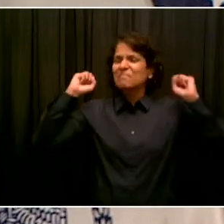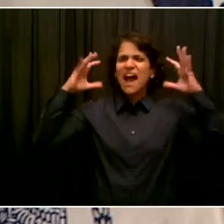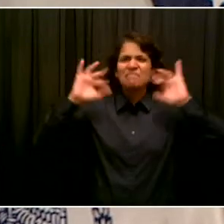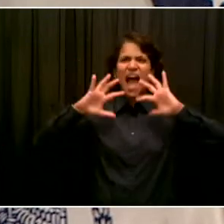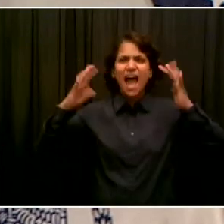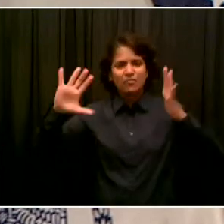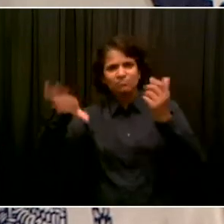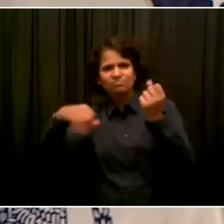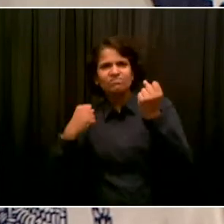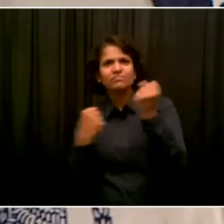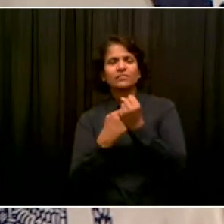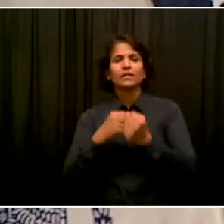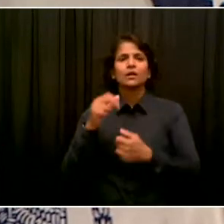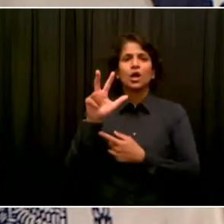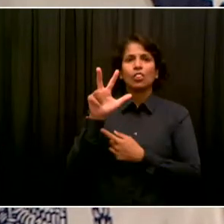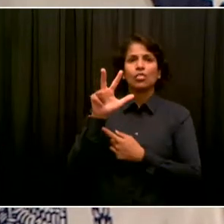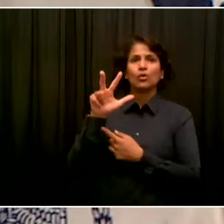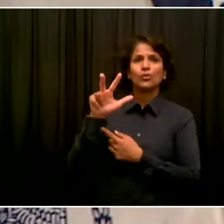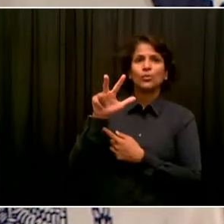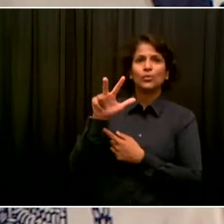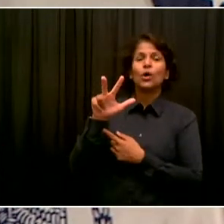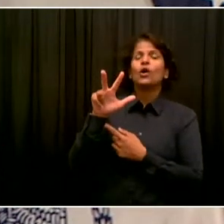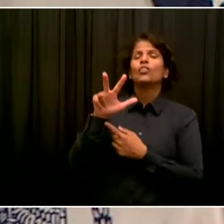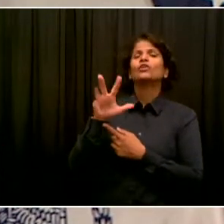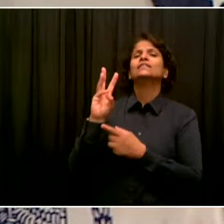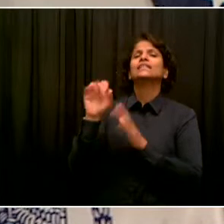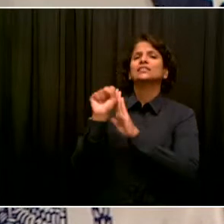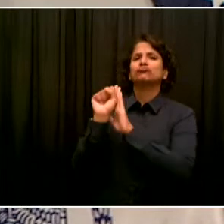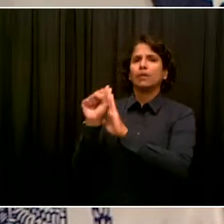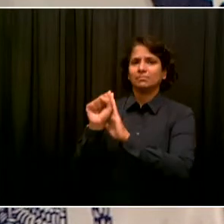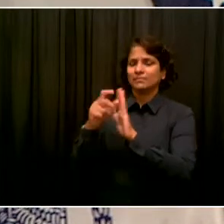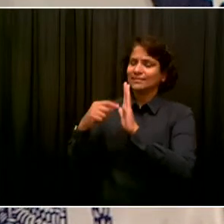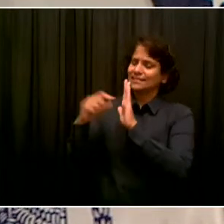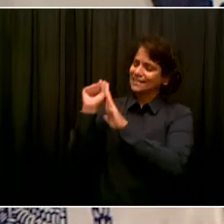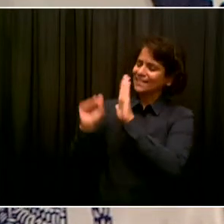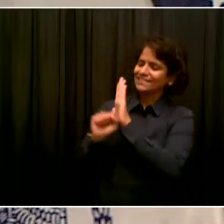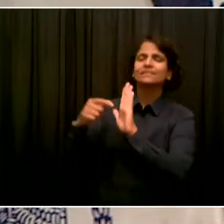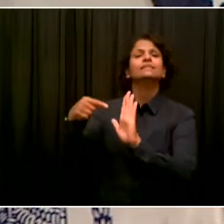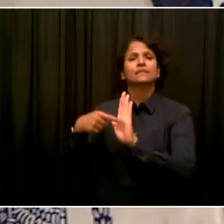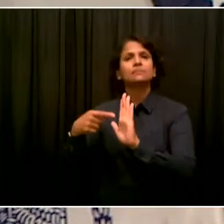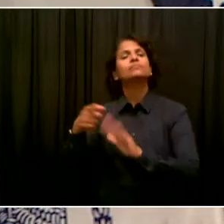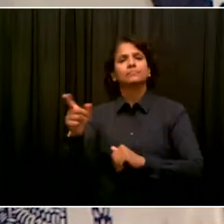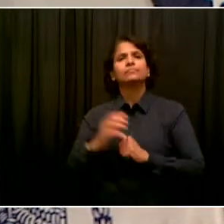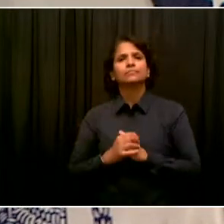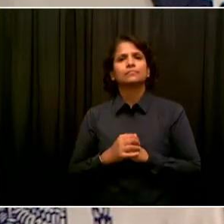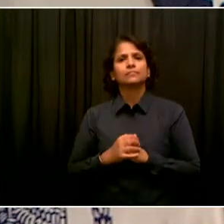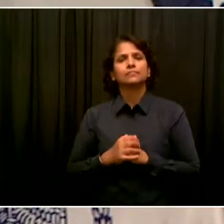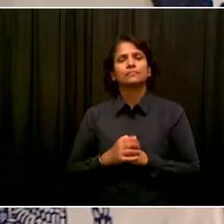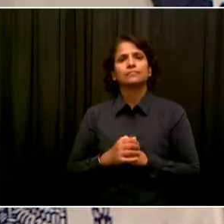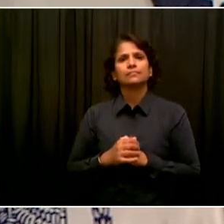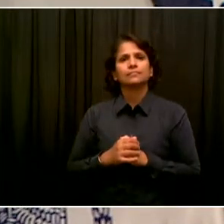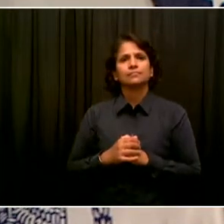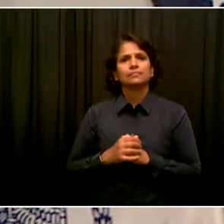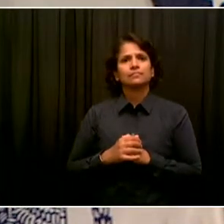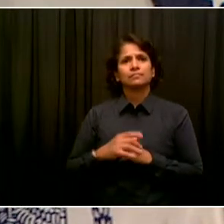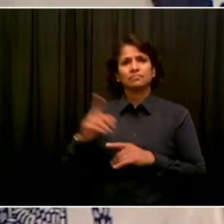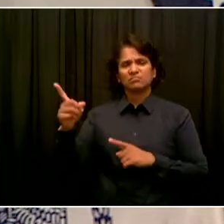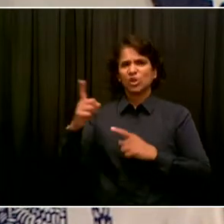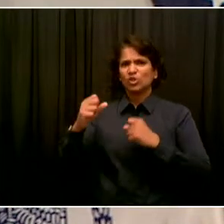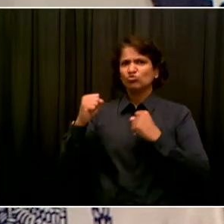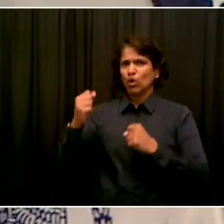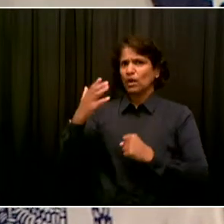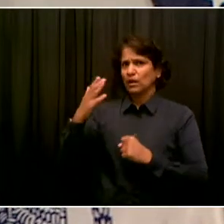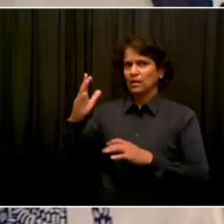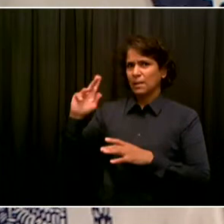in the Bronx, one of the great rising stars in public service in this city. And even though he's been a Knicks fan, he has